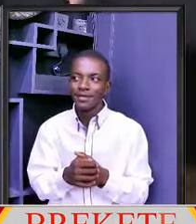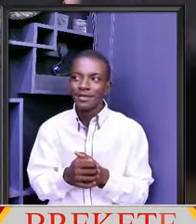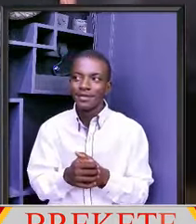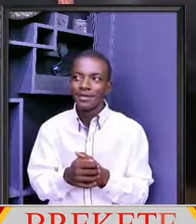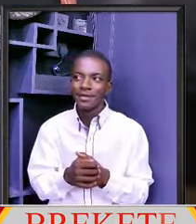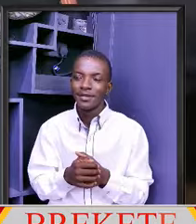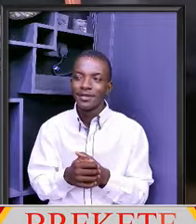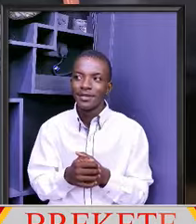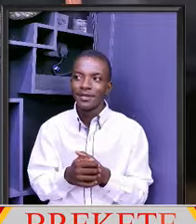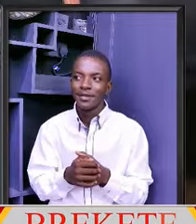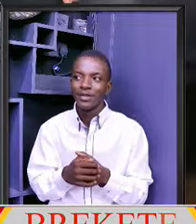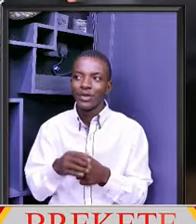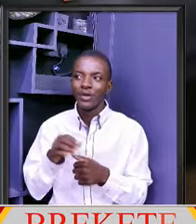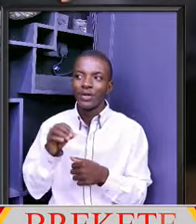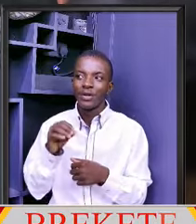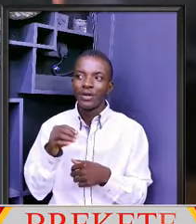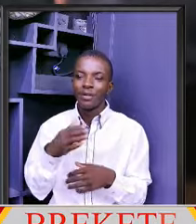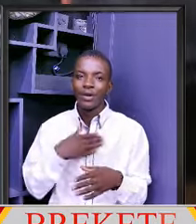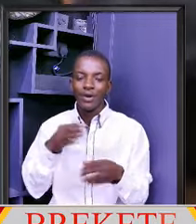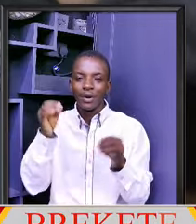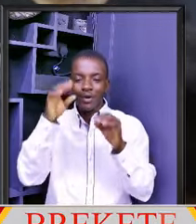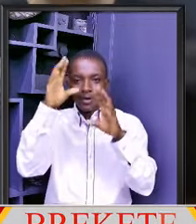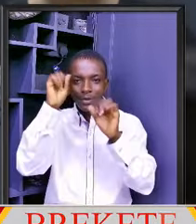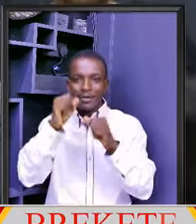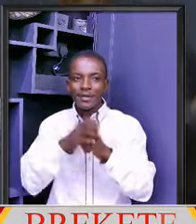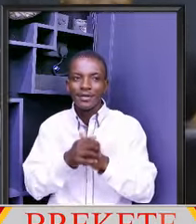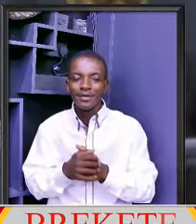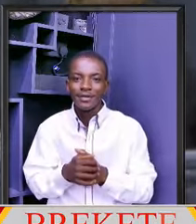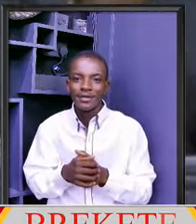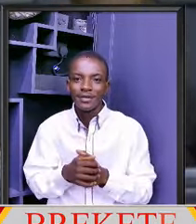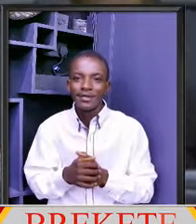Okurora, my ordinary president,